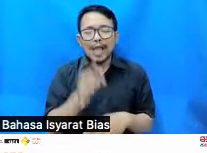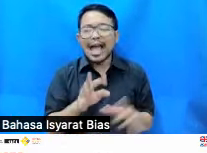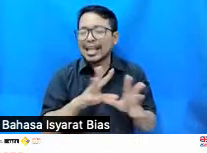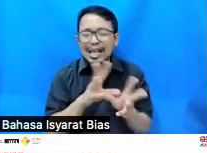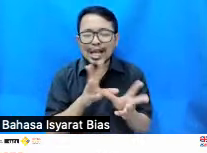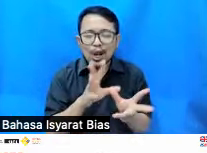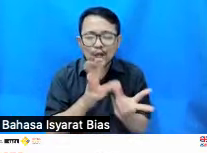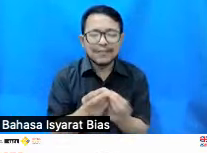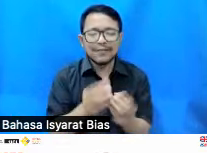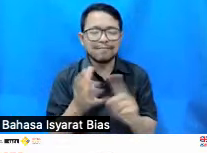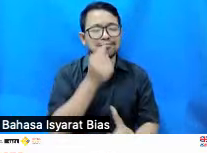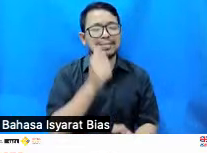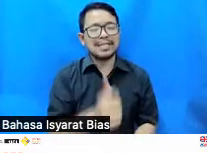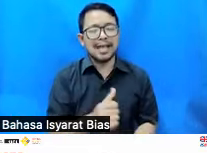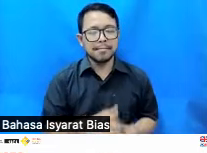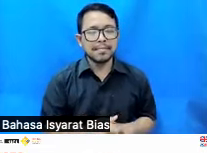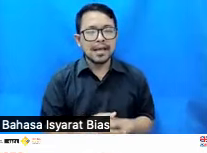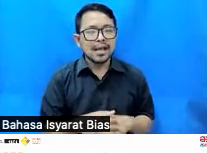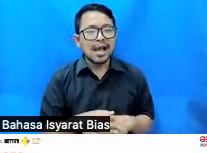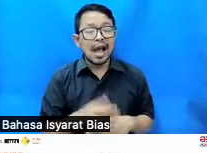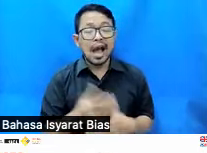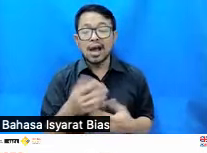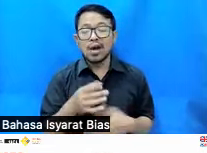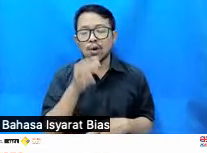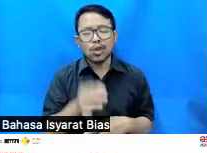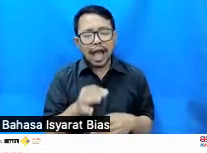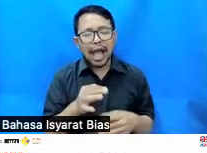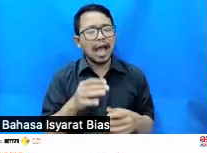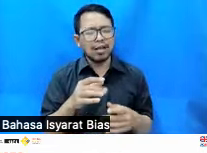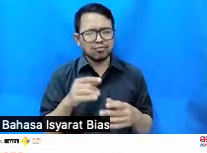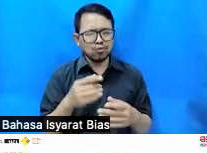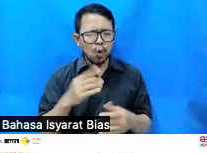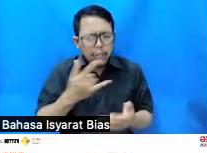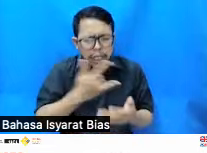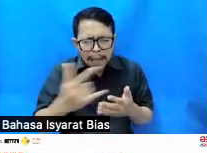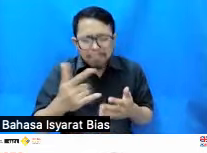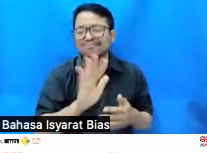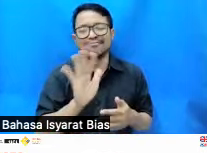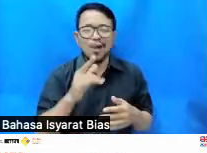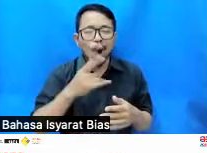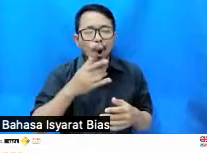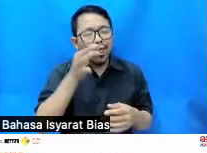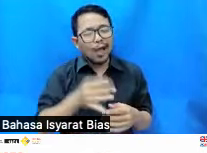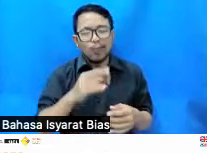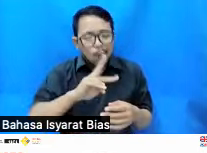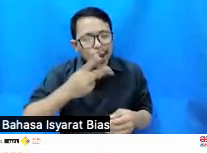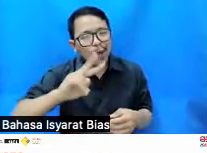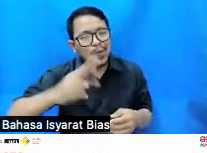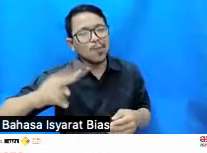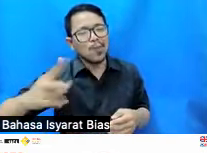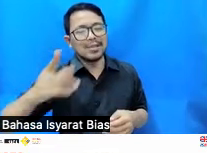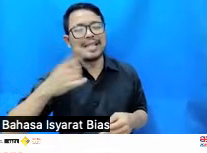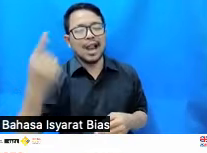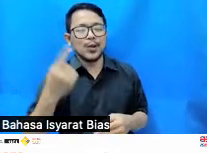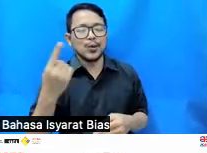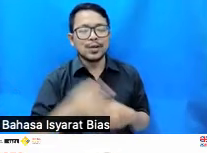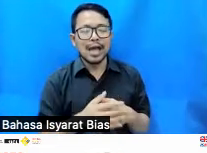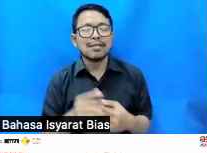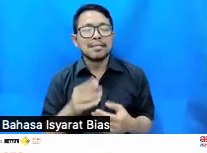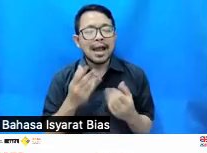cities are rapidly changing. So if we embed really strong processes that make sure people are included, we'll ensure that as cities develop and